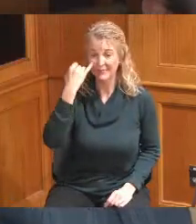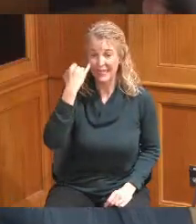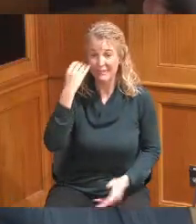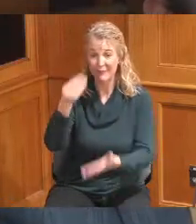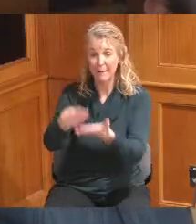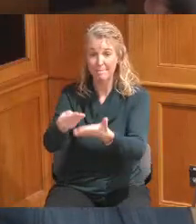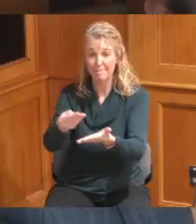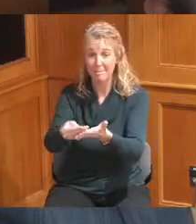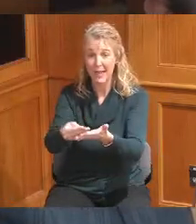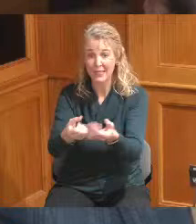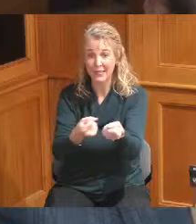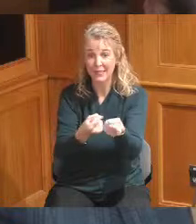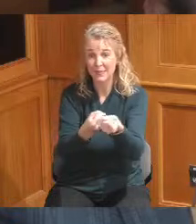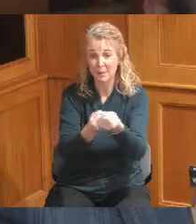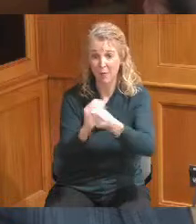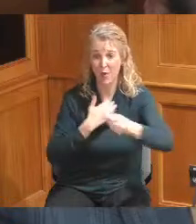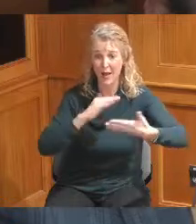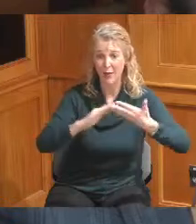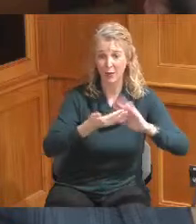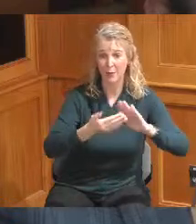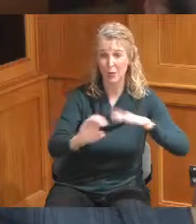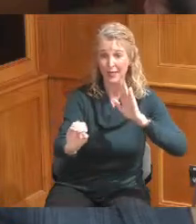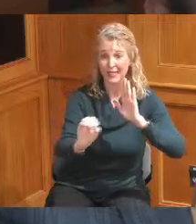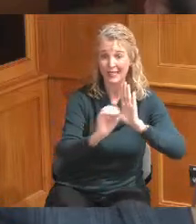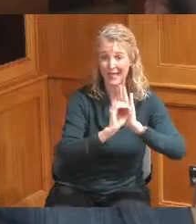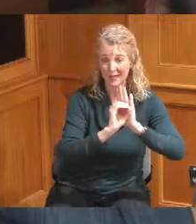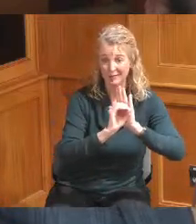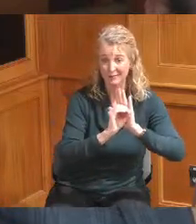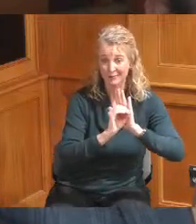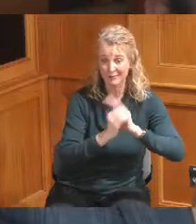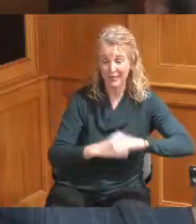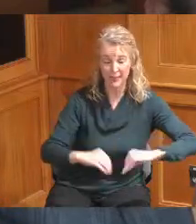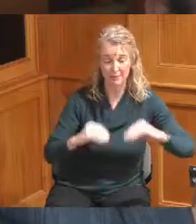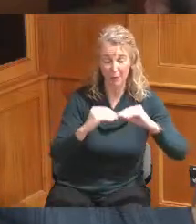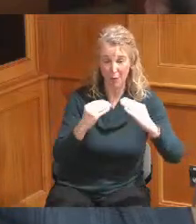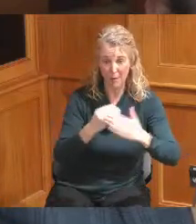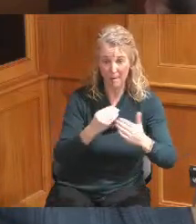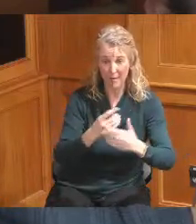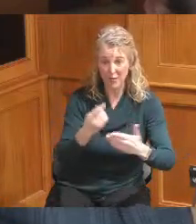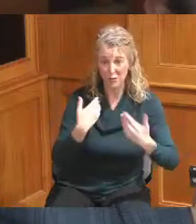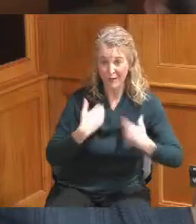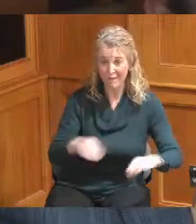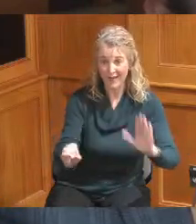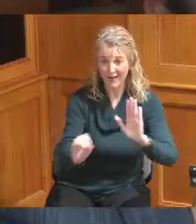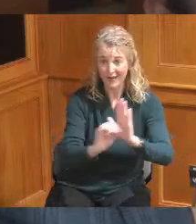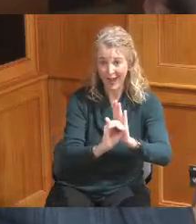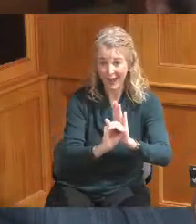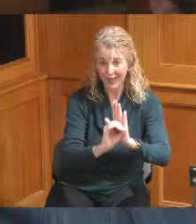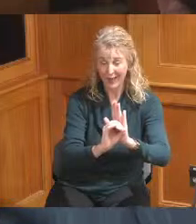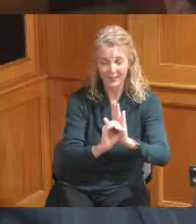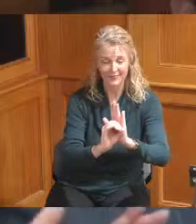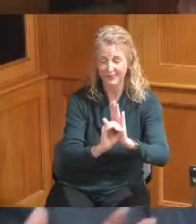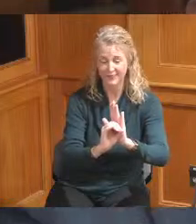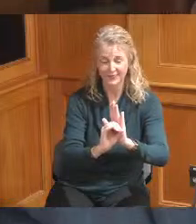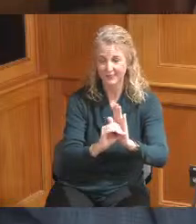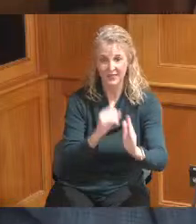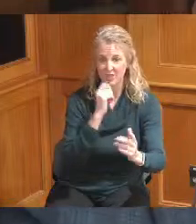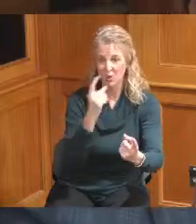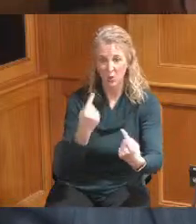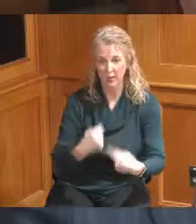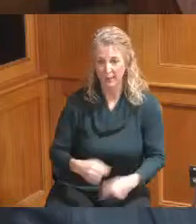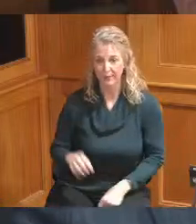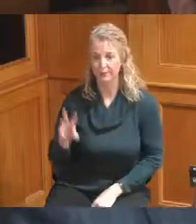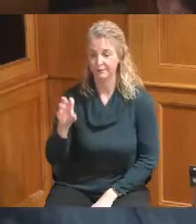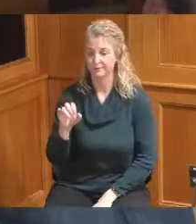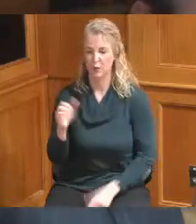any money and you can't give us more money, then, we've got a lot of people that's got, YWCA got